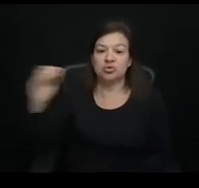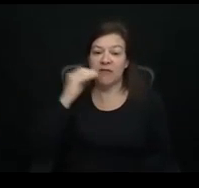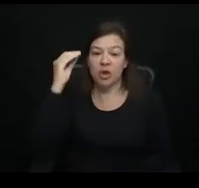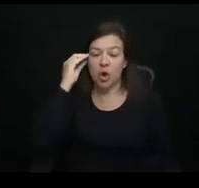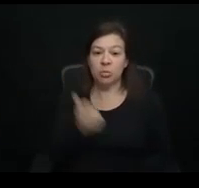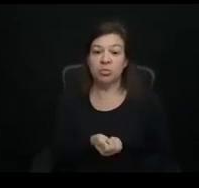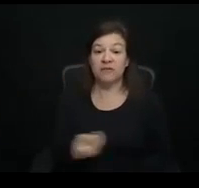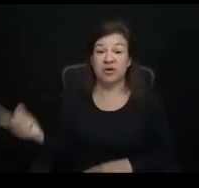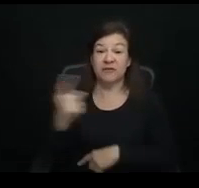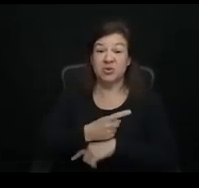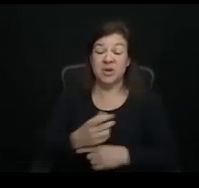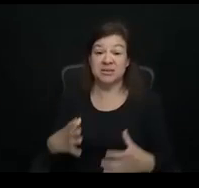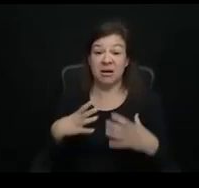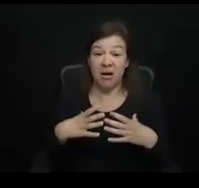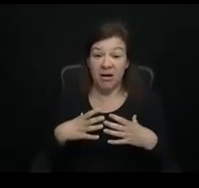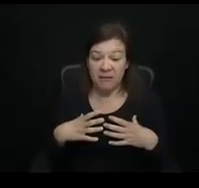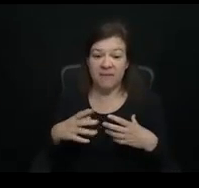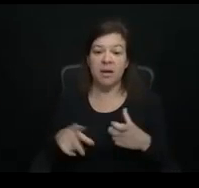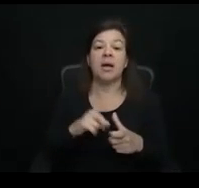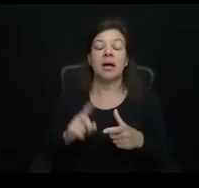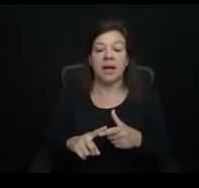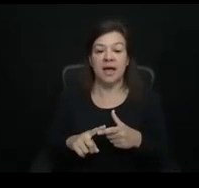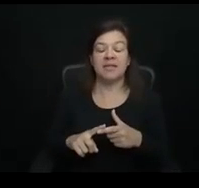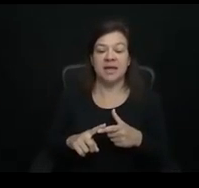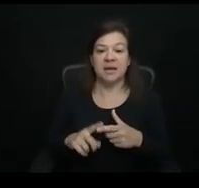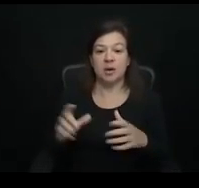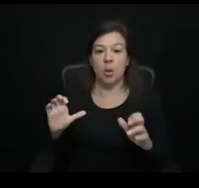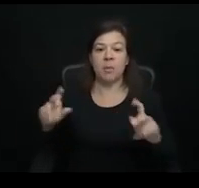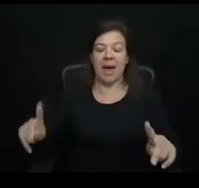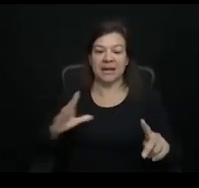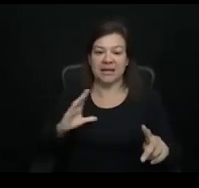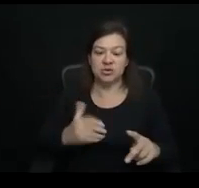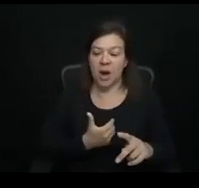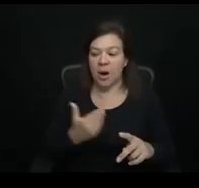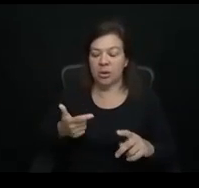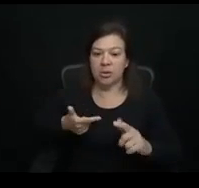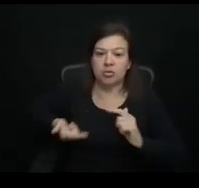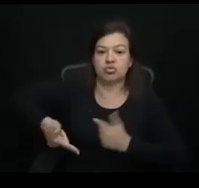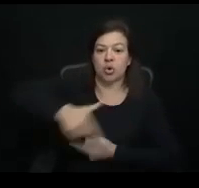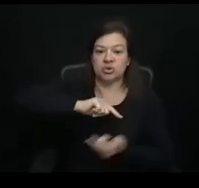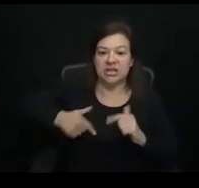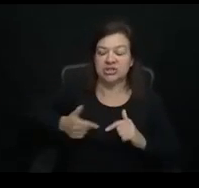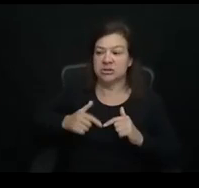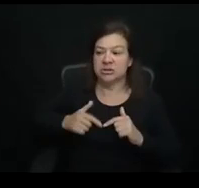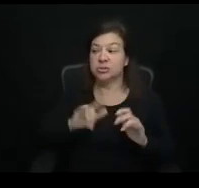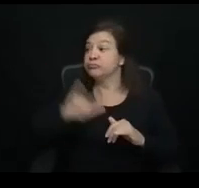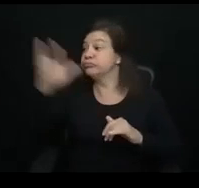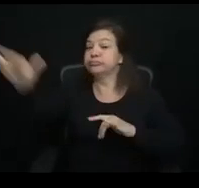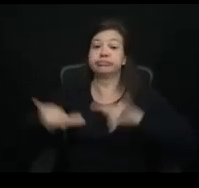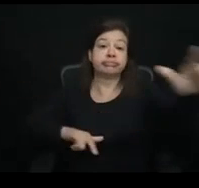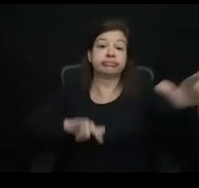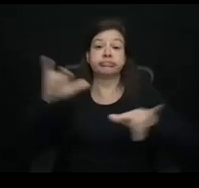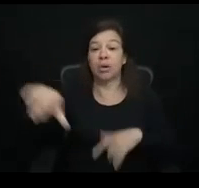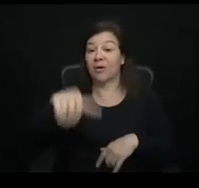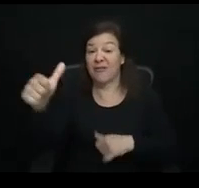and then rotate back into a rotation where we could go to another fire somewhere else in the country. That's all I